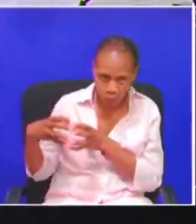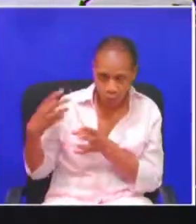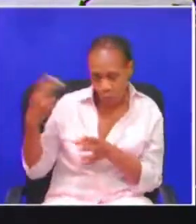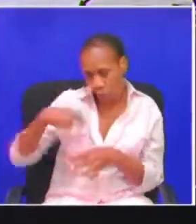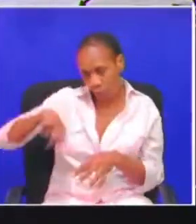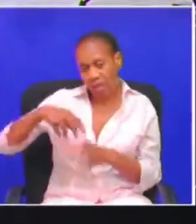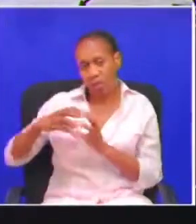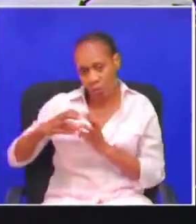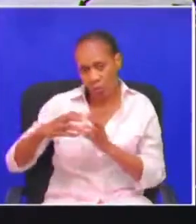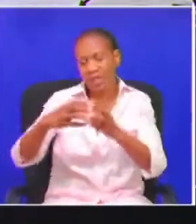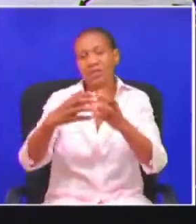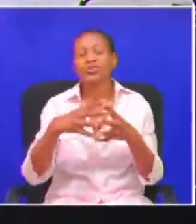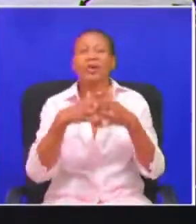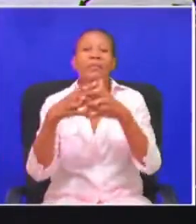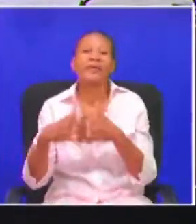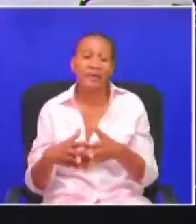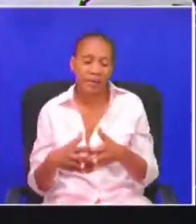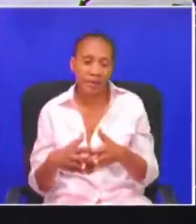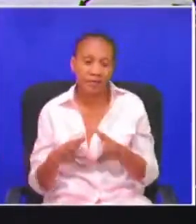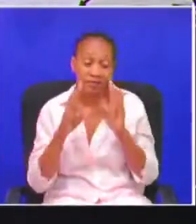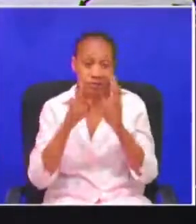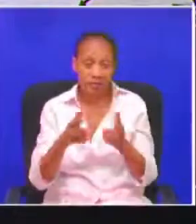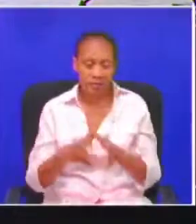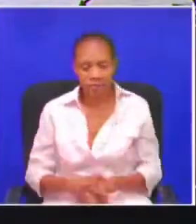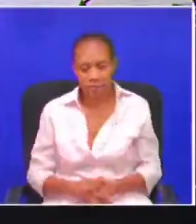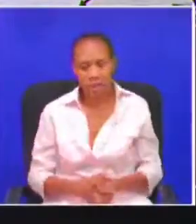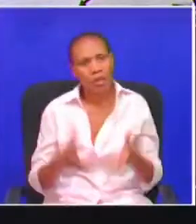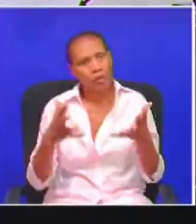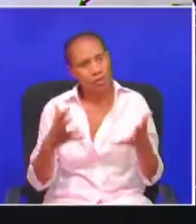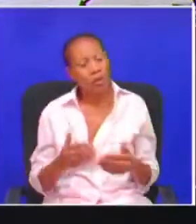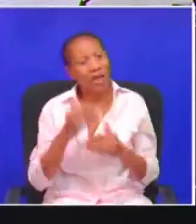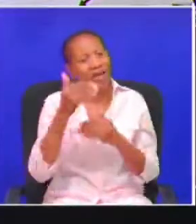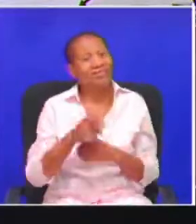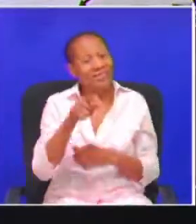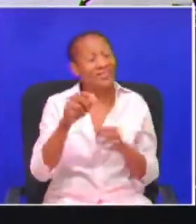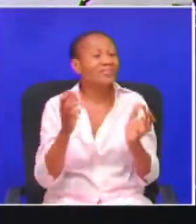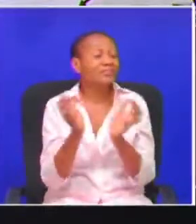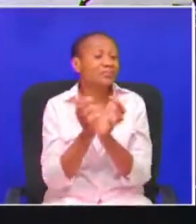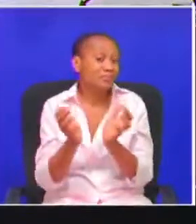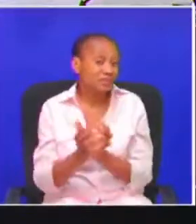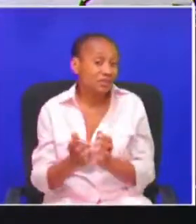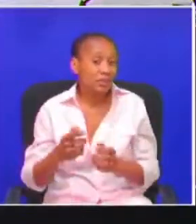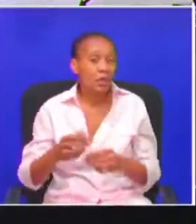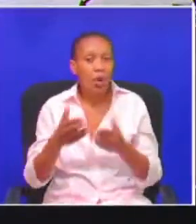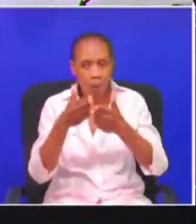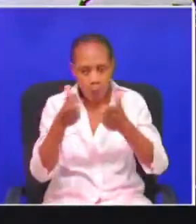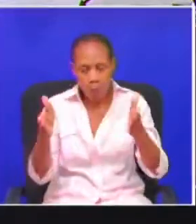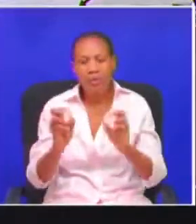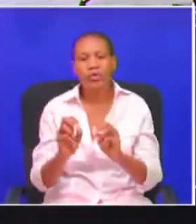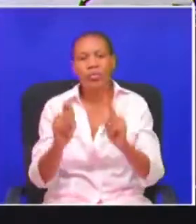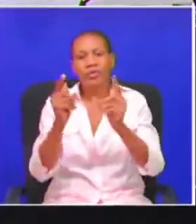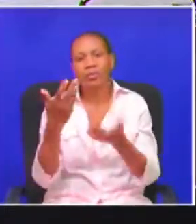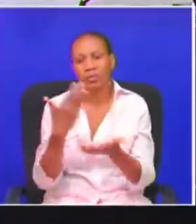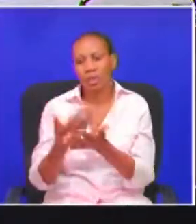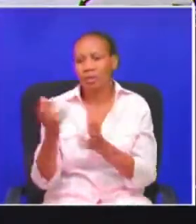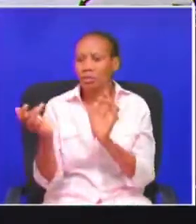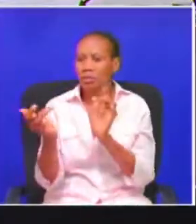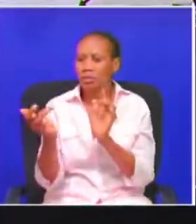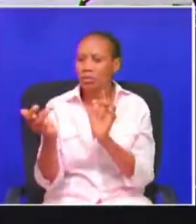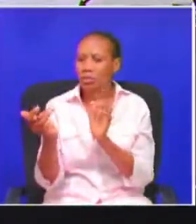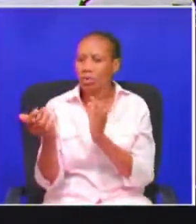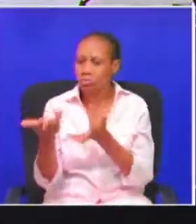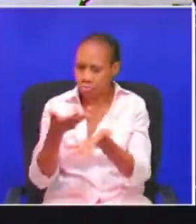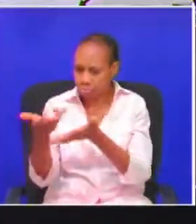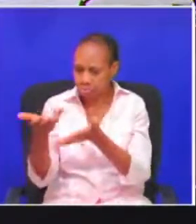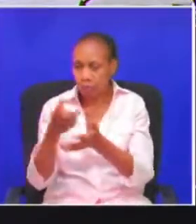many ways laid a foundation for us to be able to interact with the US government. Following that